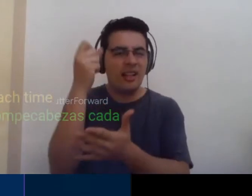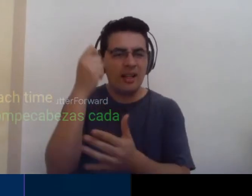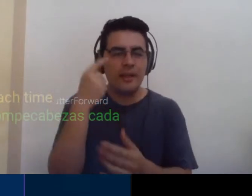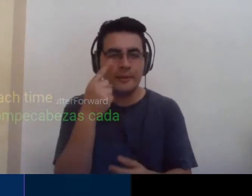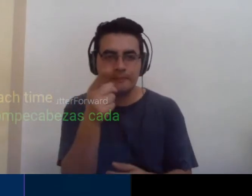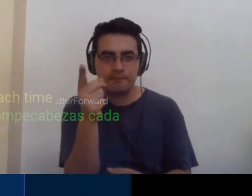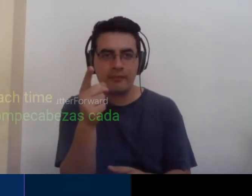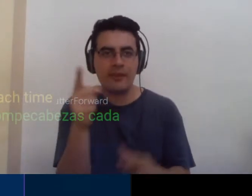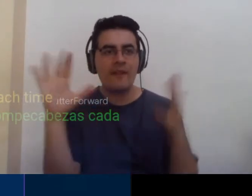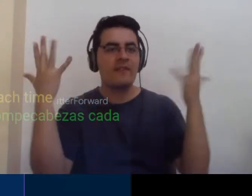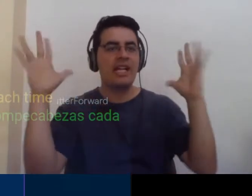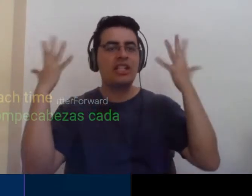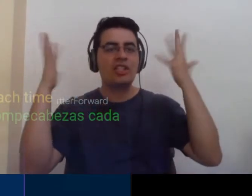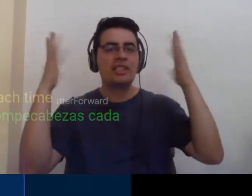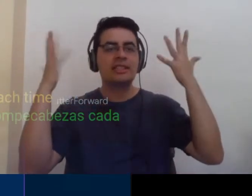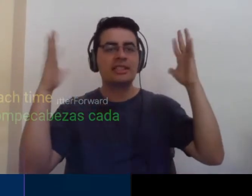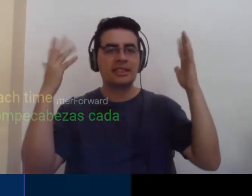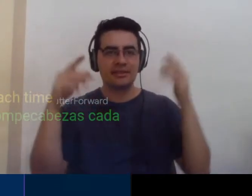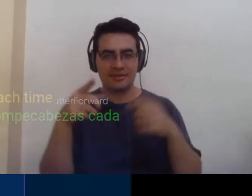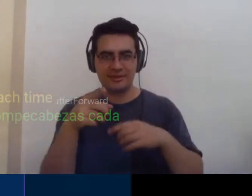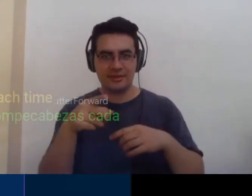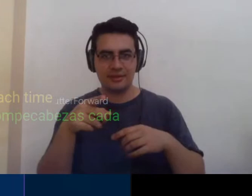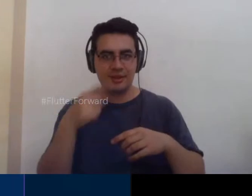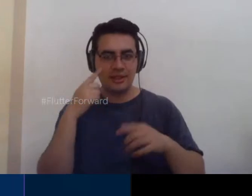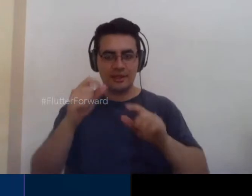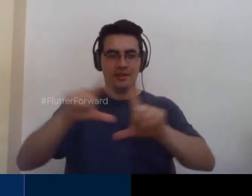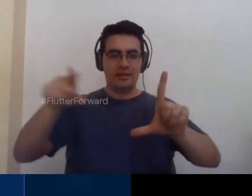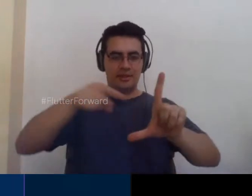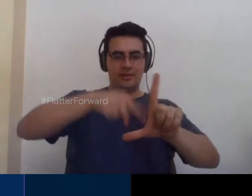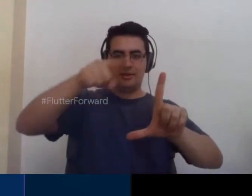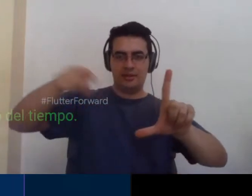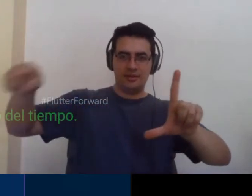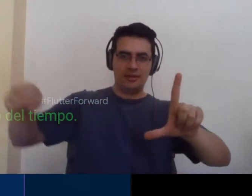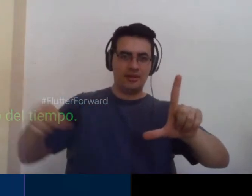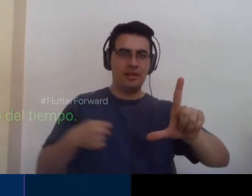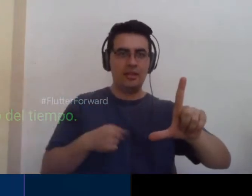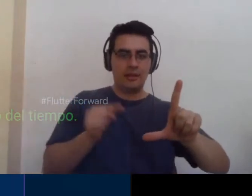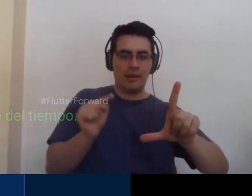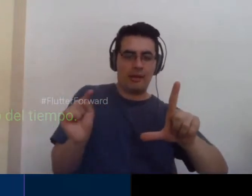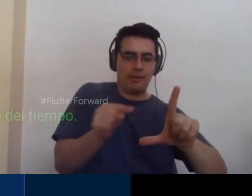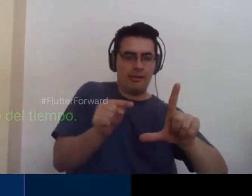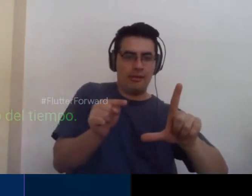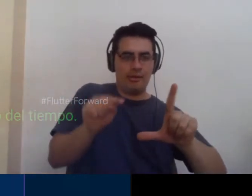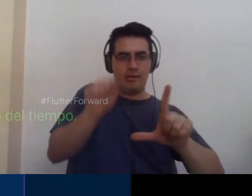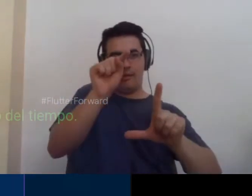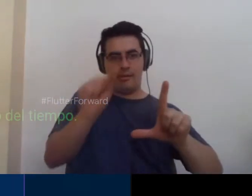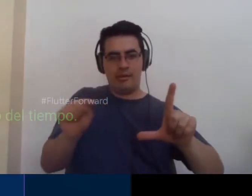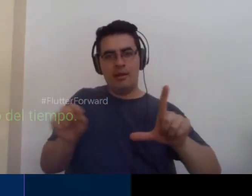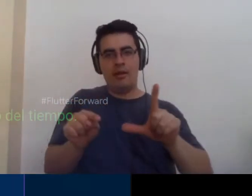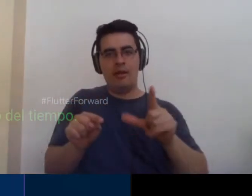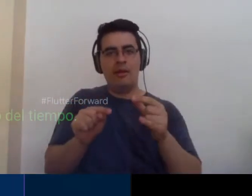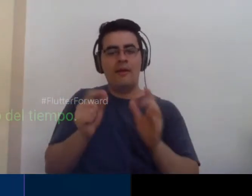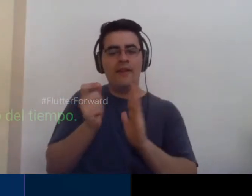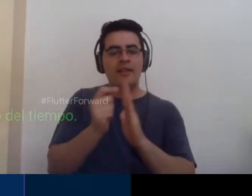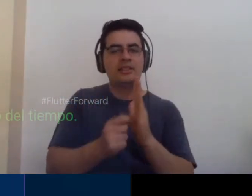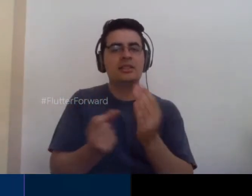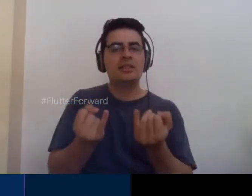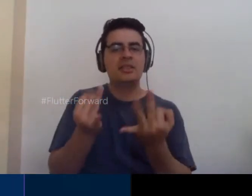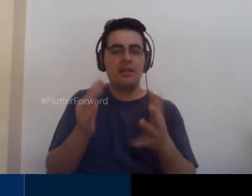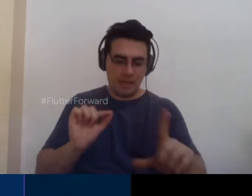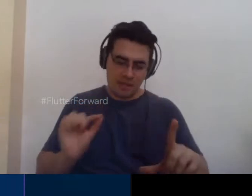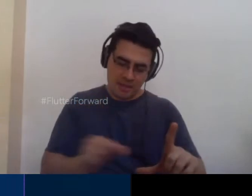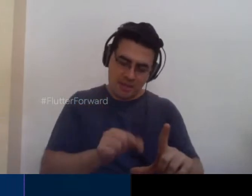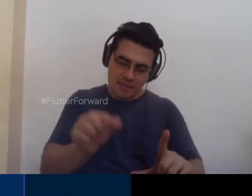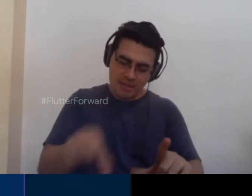many moves it took to solve the puzzle each time they've played. It's kind of like tracking their score over time.